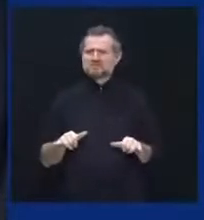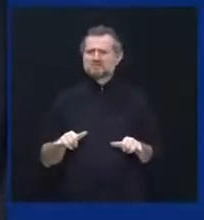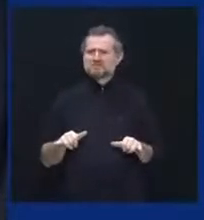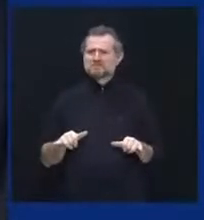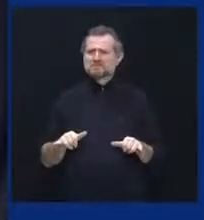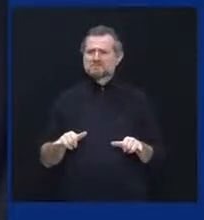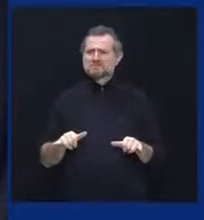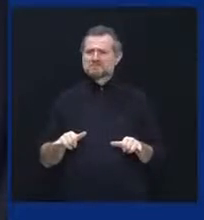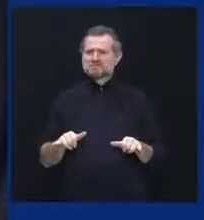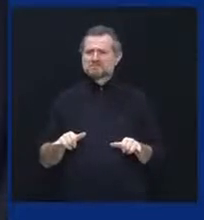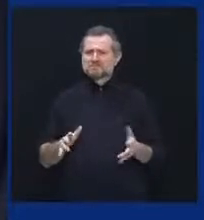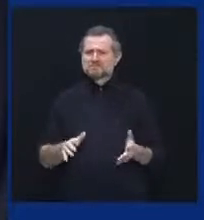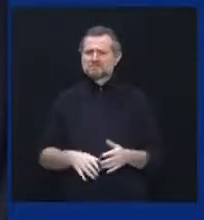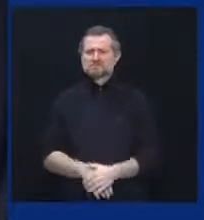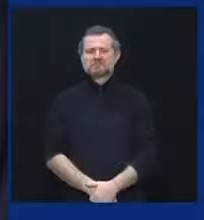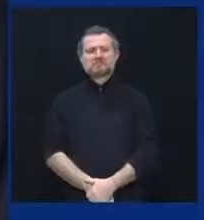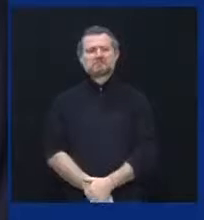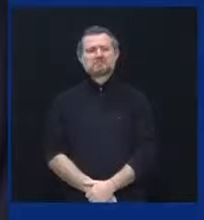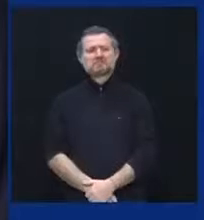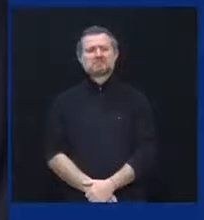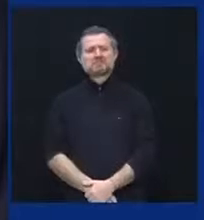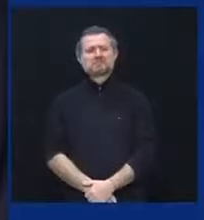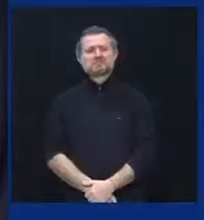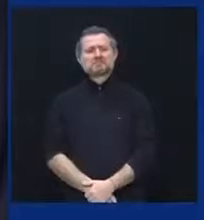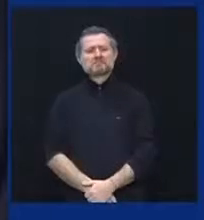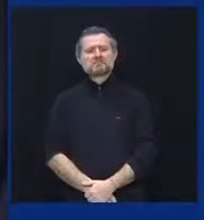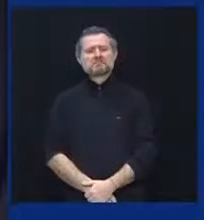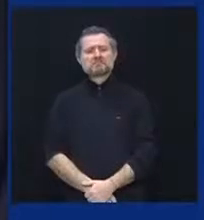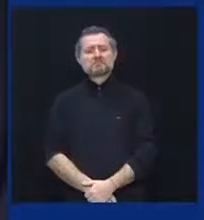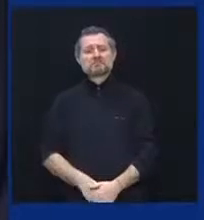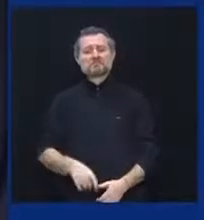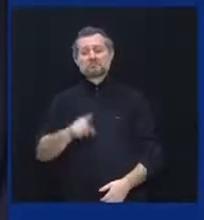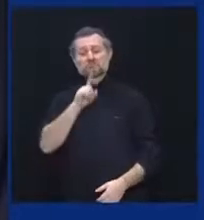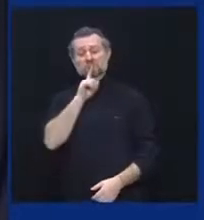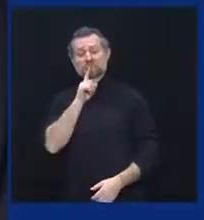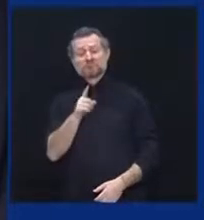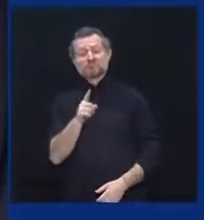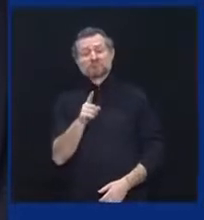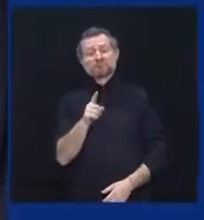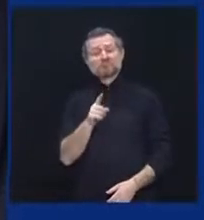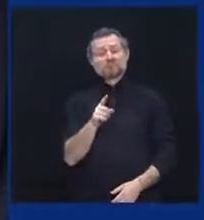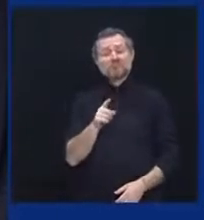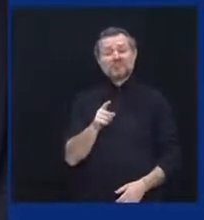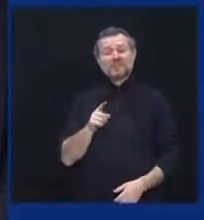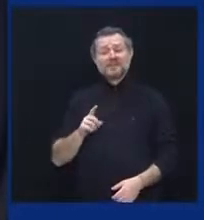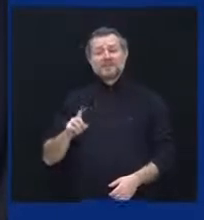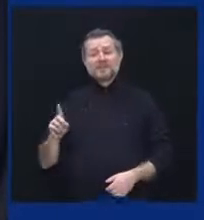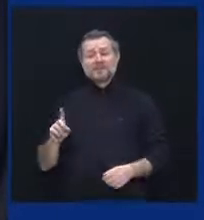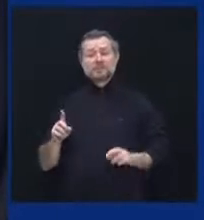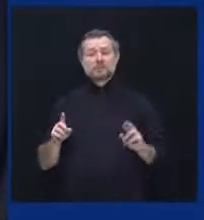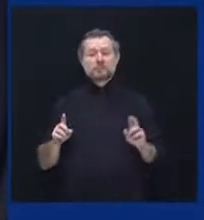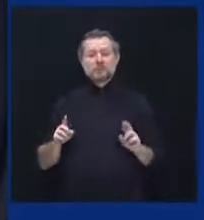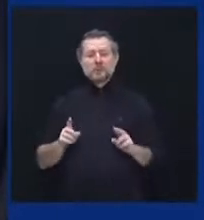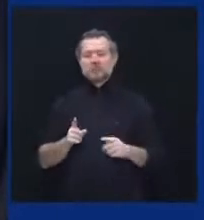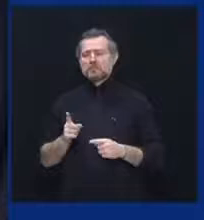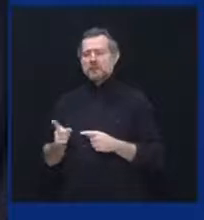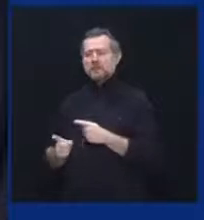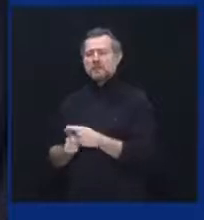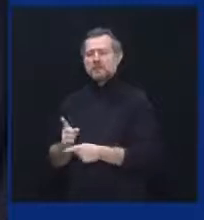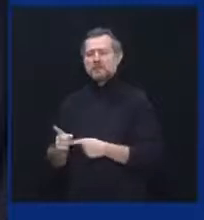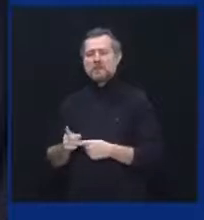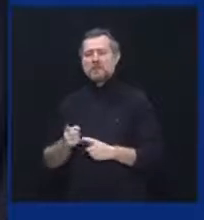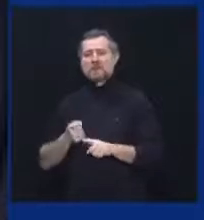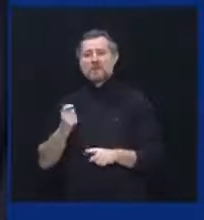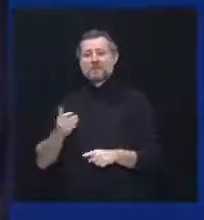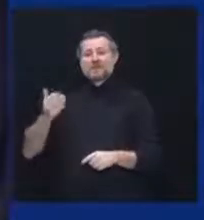is, frankly, a political attack from prior federal